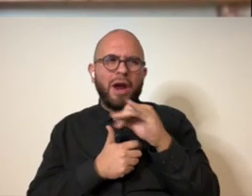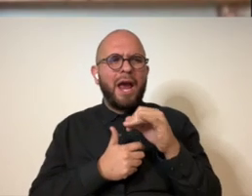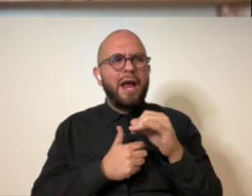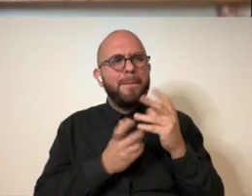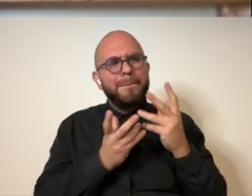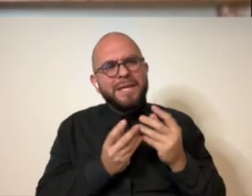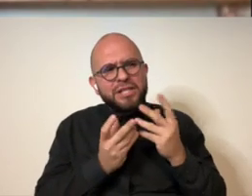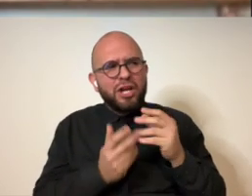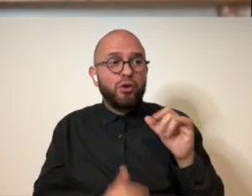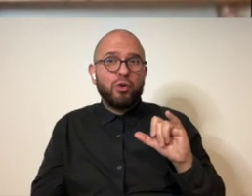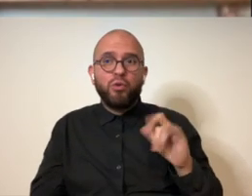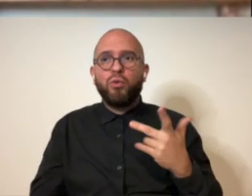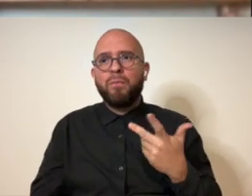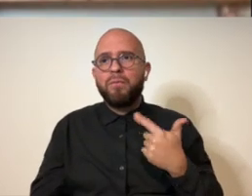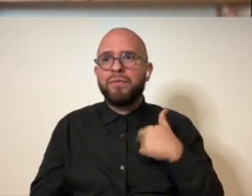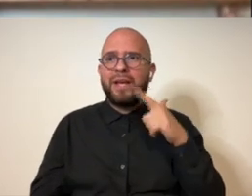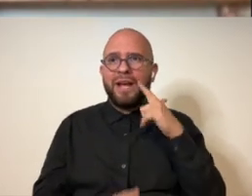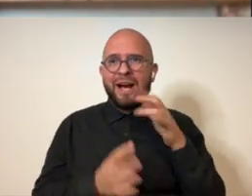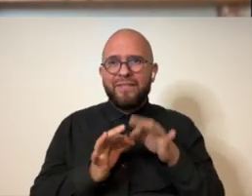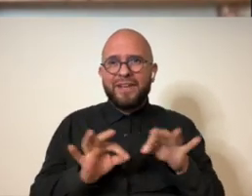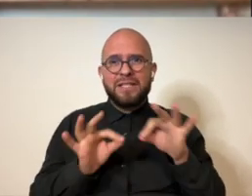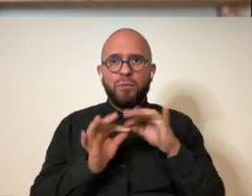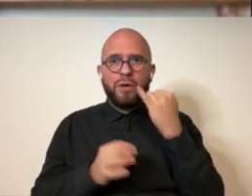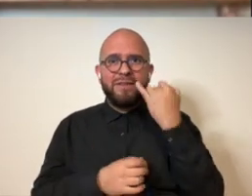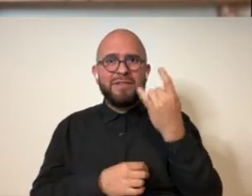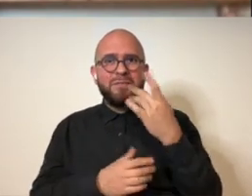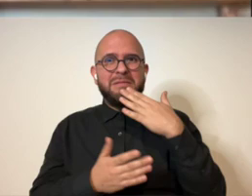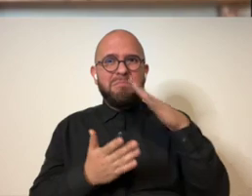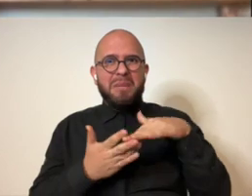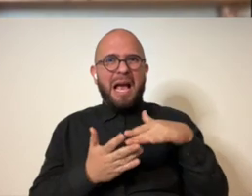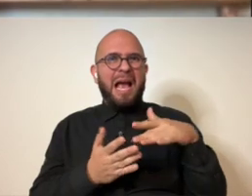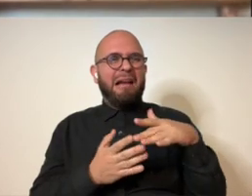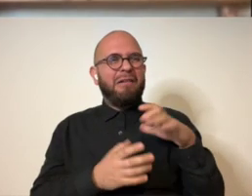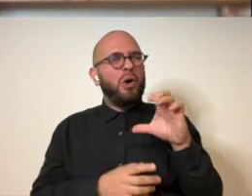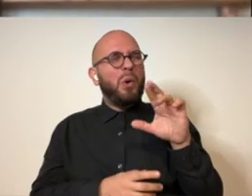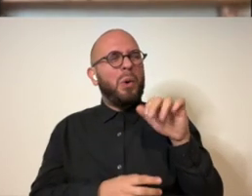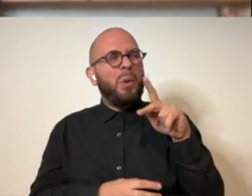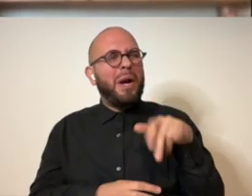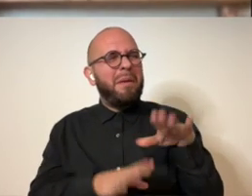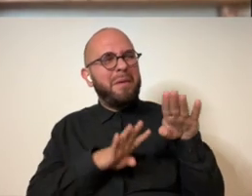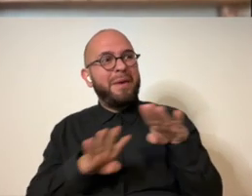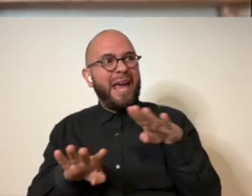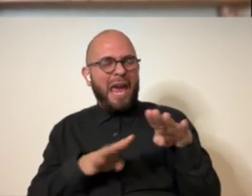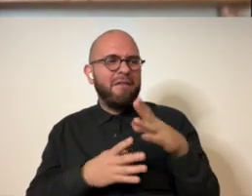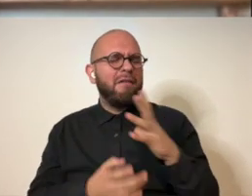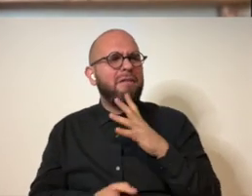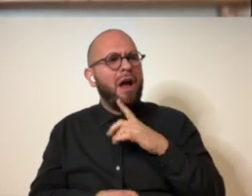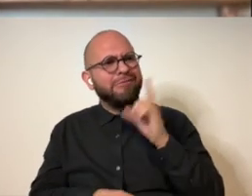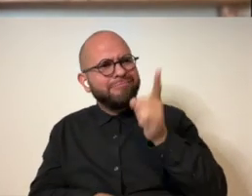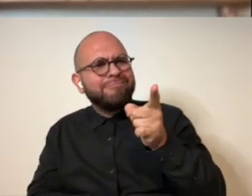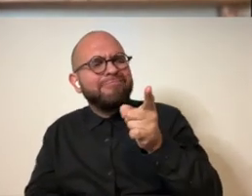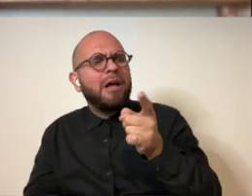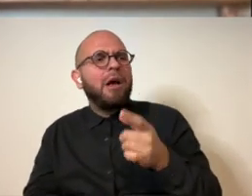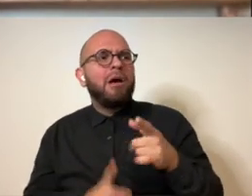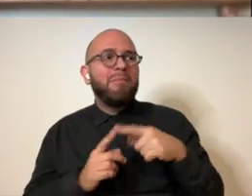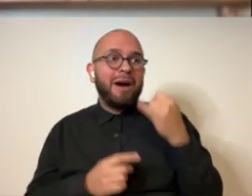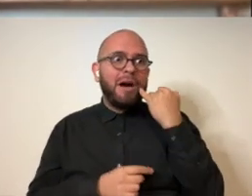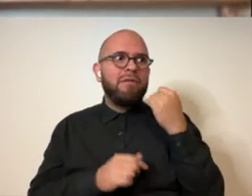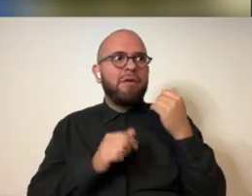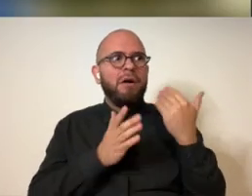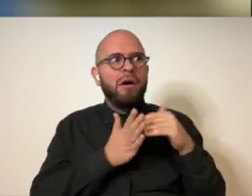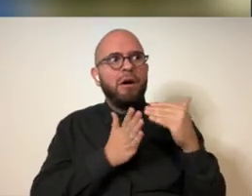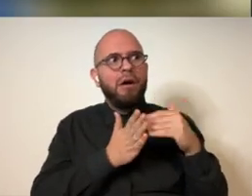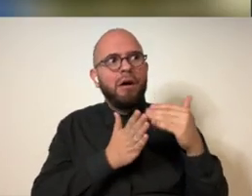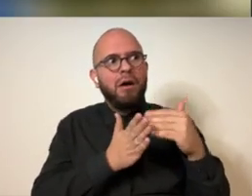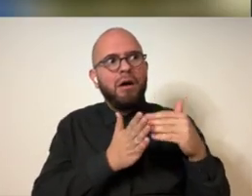in a way that also involves humor and also involves gentleness. And look, I think it's important to call out crappy behavior, but